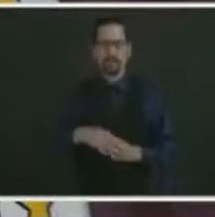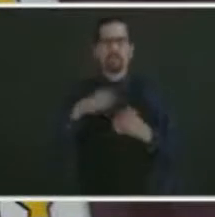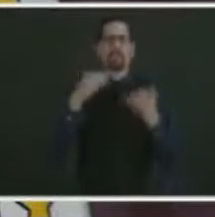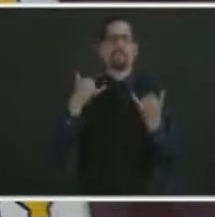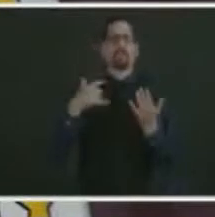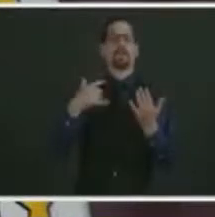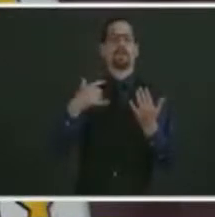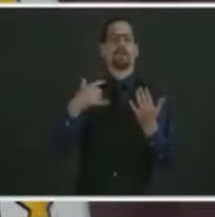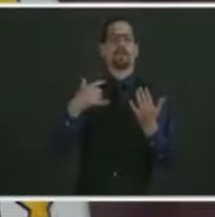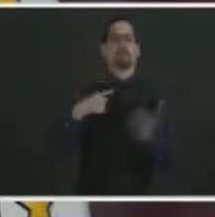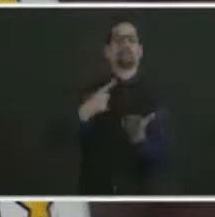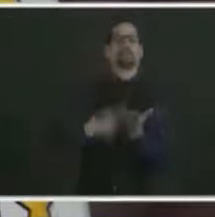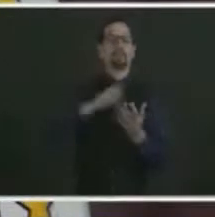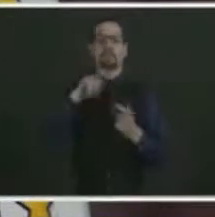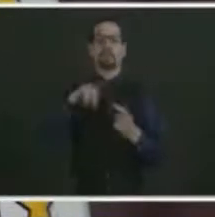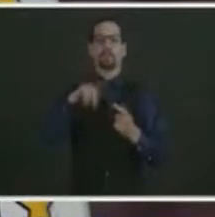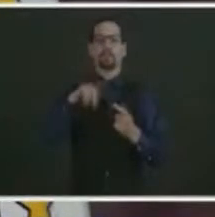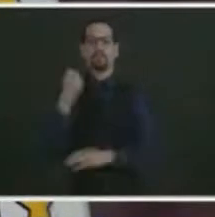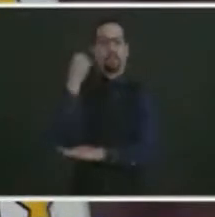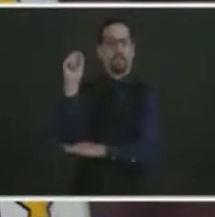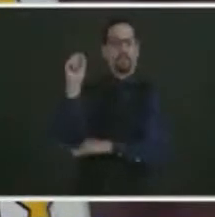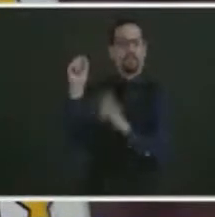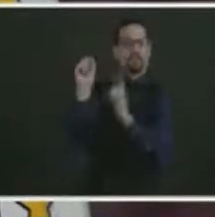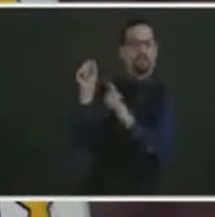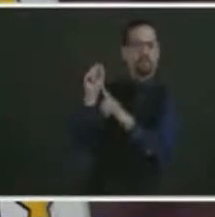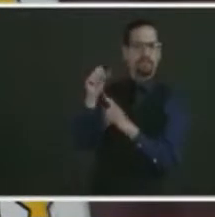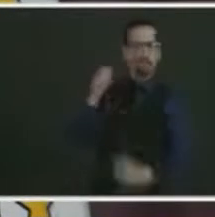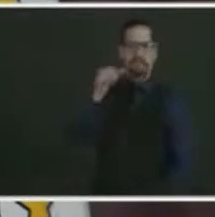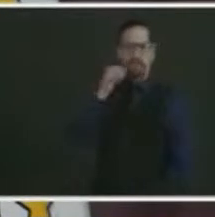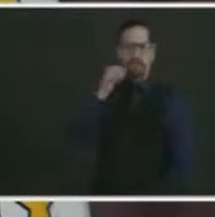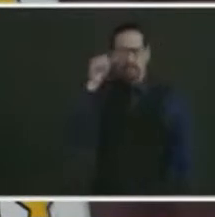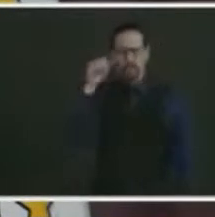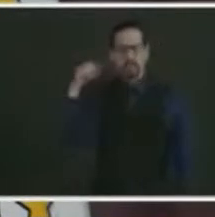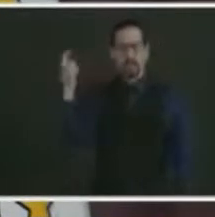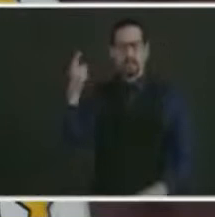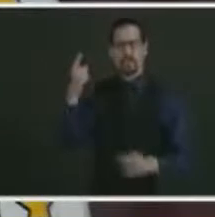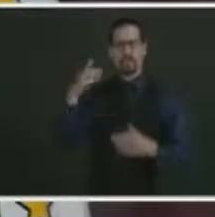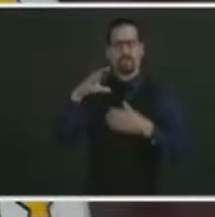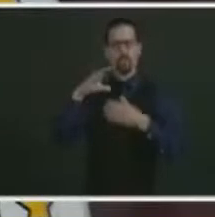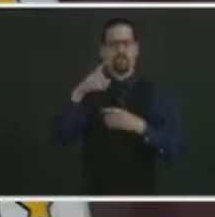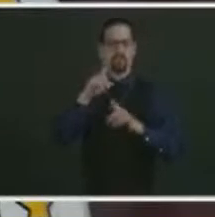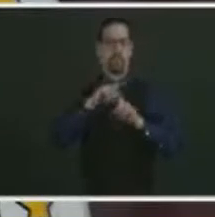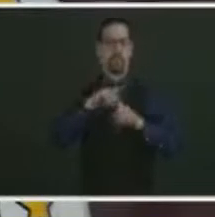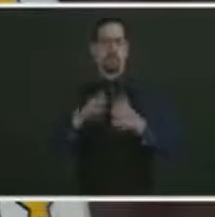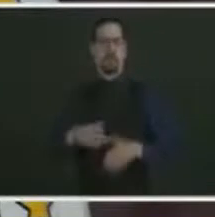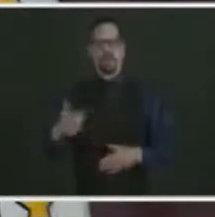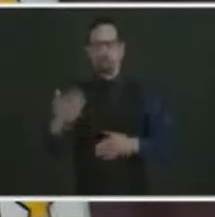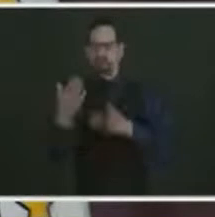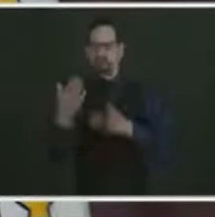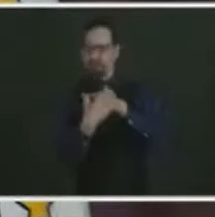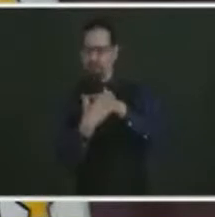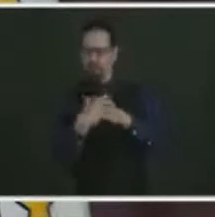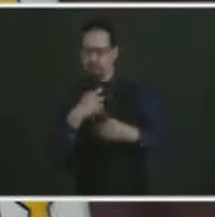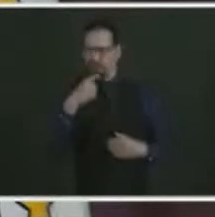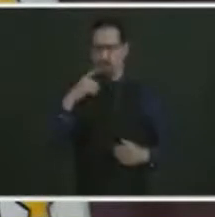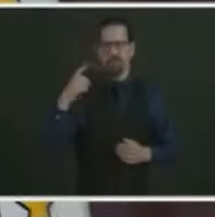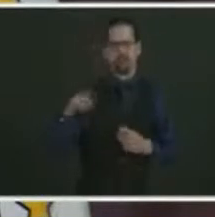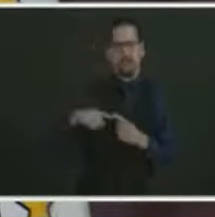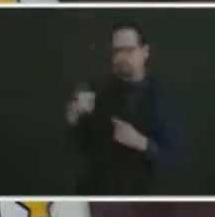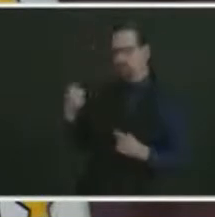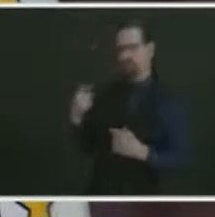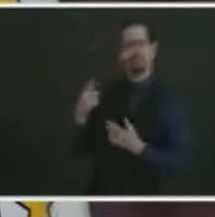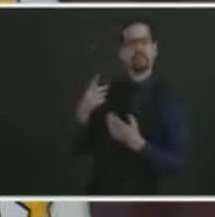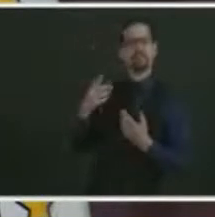I was asked by one of the members of the press if Dr. Alexander Scott and I are concerned that the protests